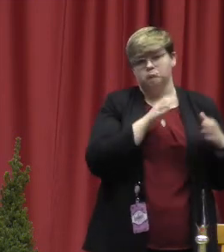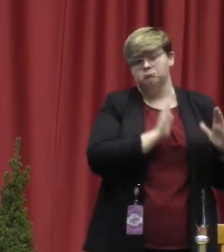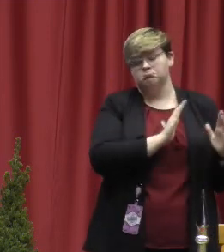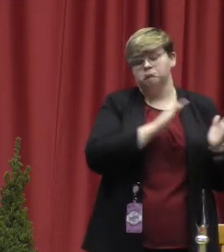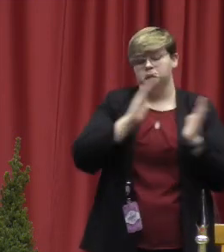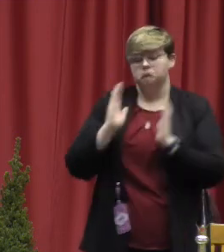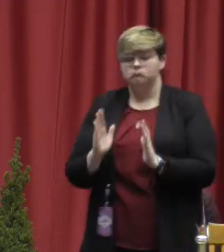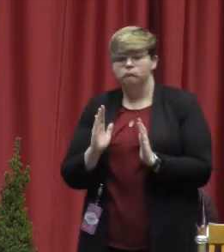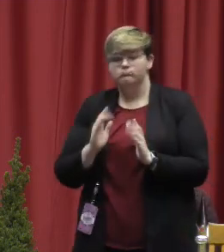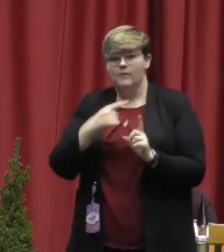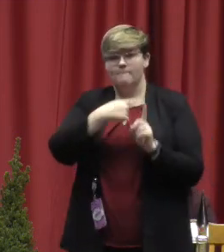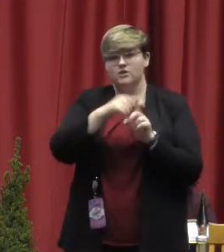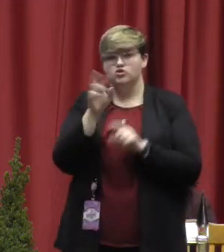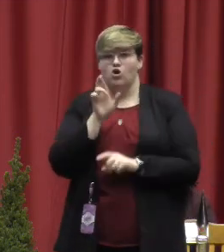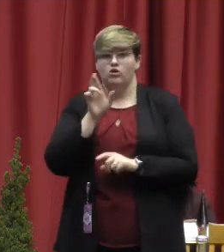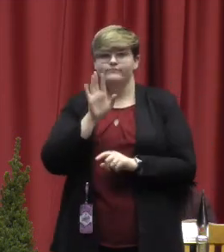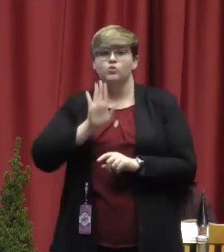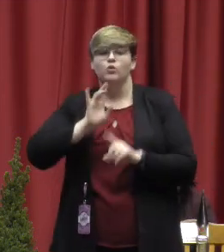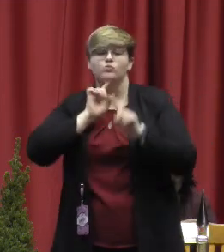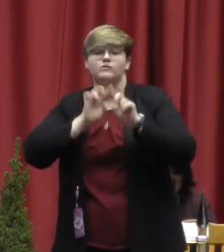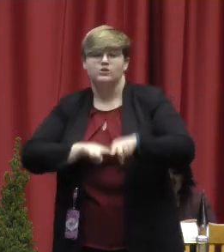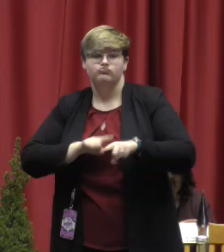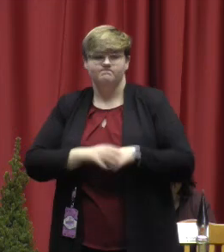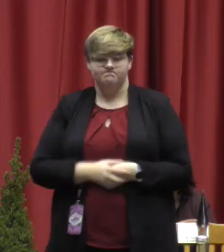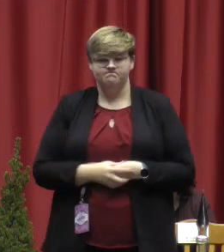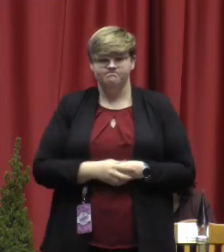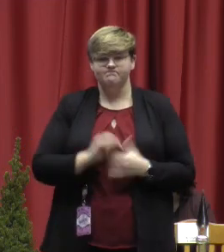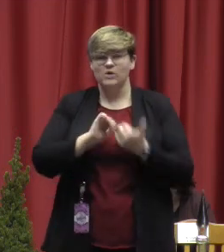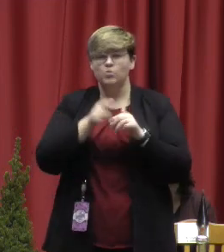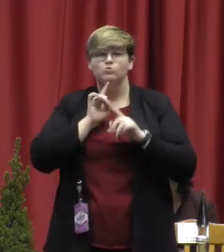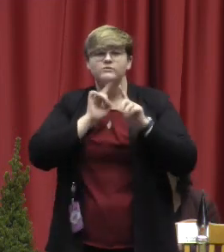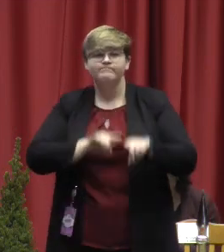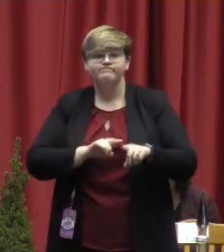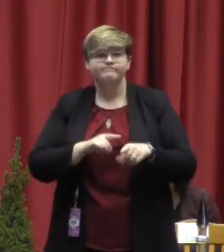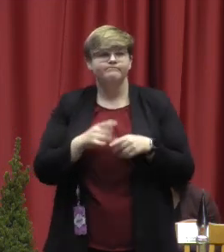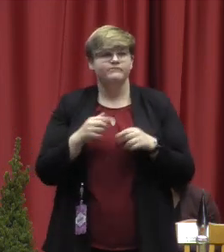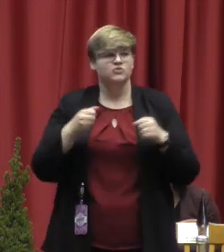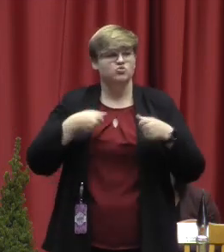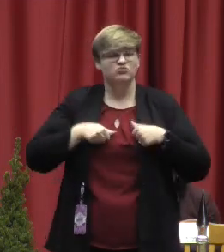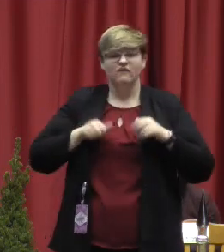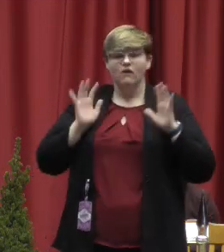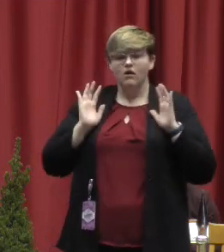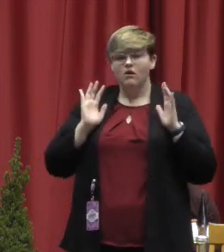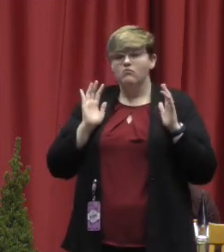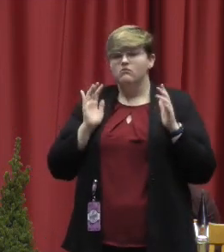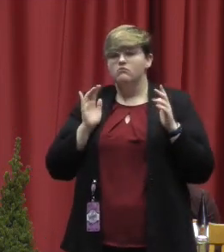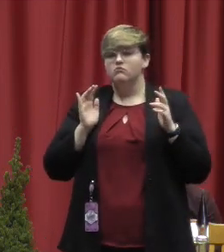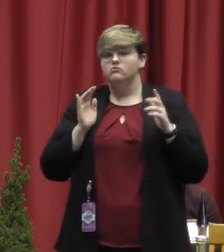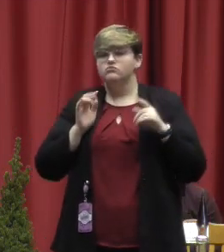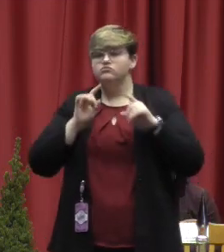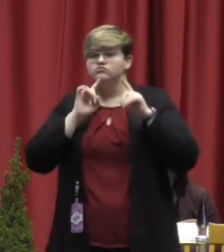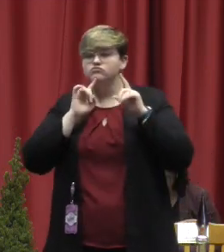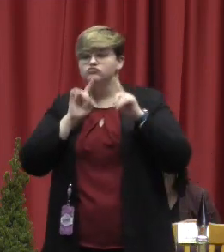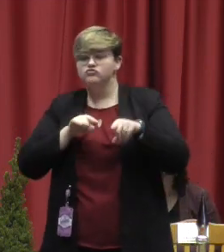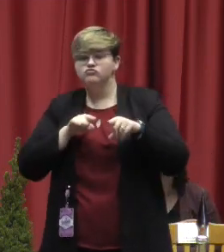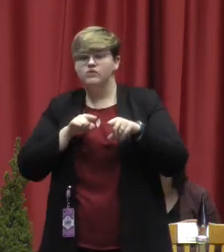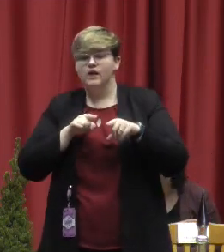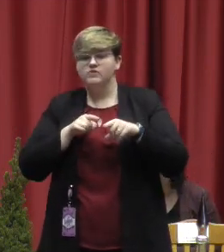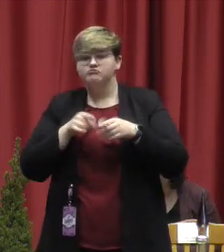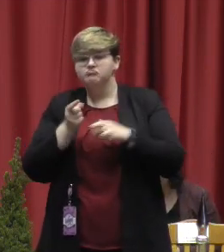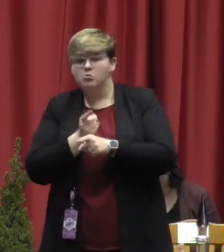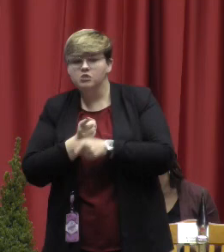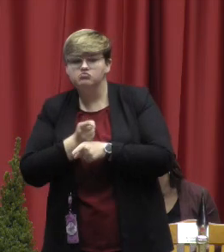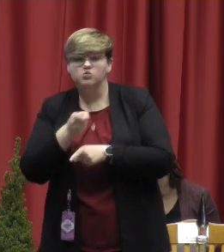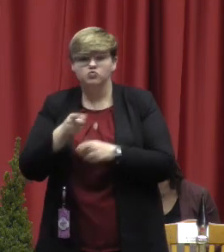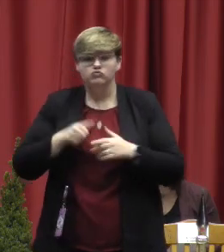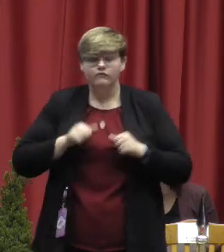plus R, which is your reaction. How do you react? Do you react above the line, or do you react below the line? Do you give